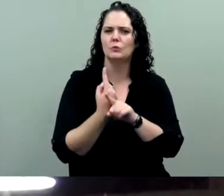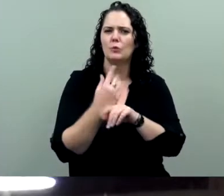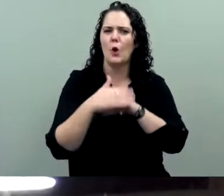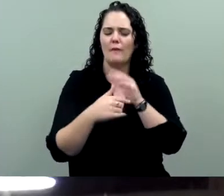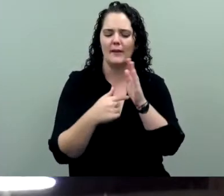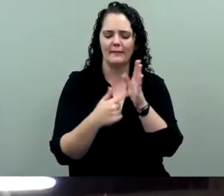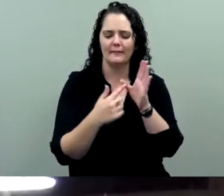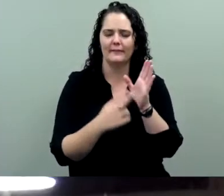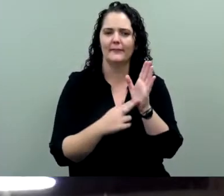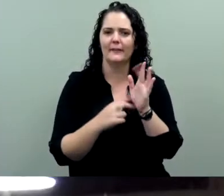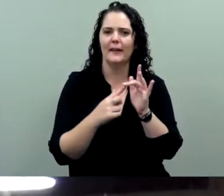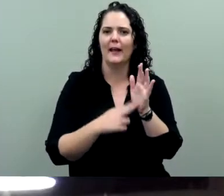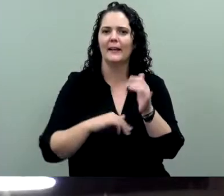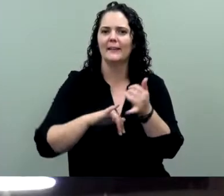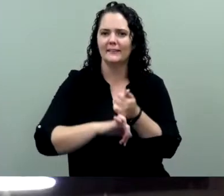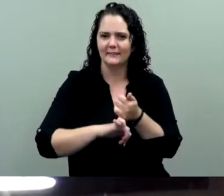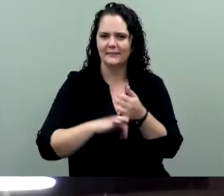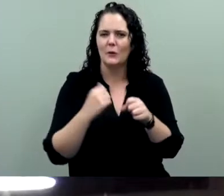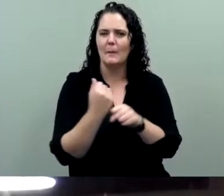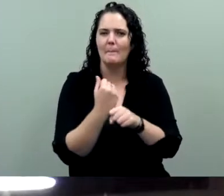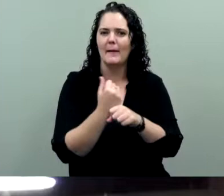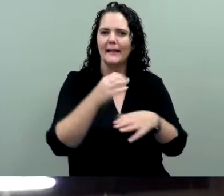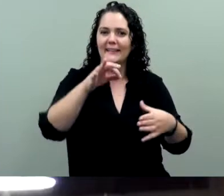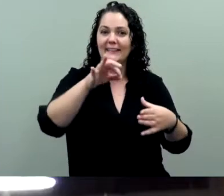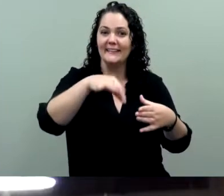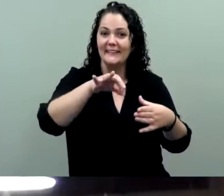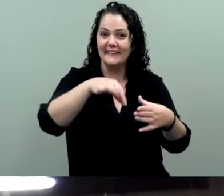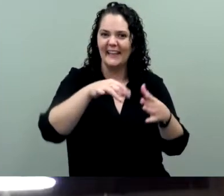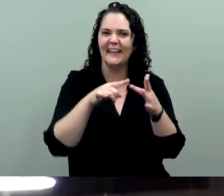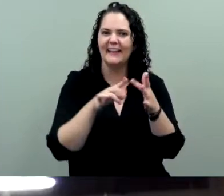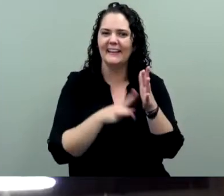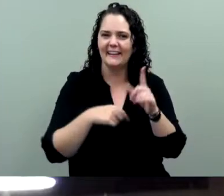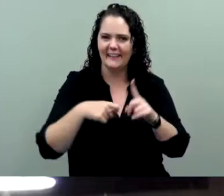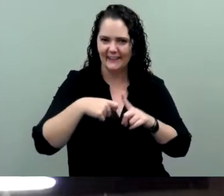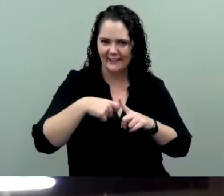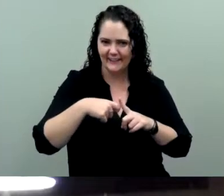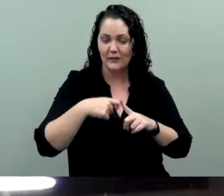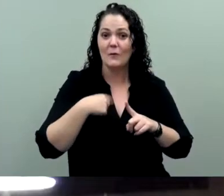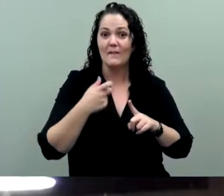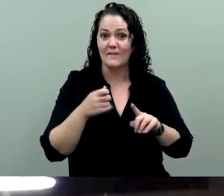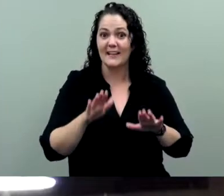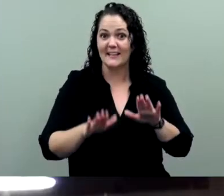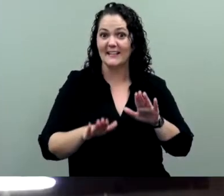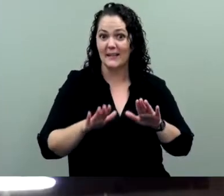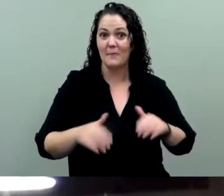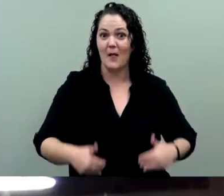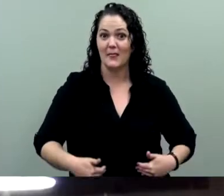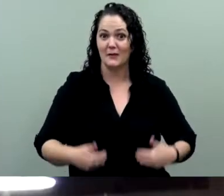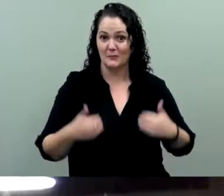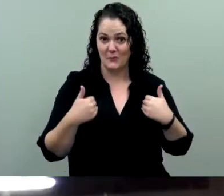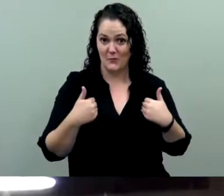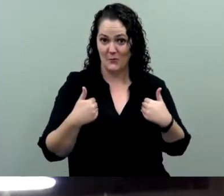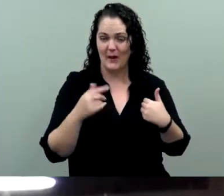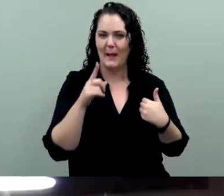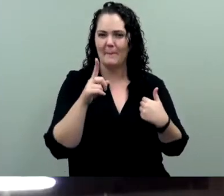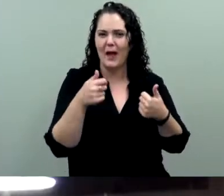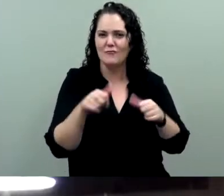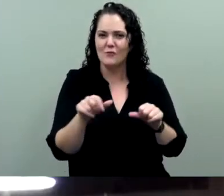a tea-based ink. That we're going to do something very similar here this morning, except we're going to be using